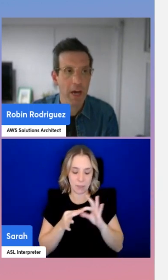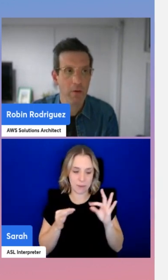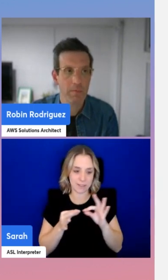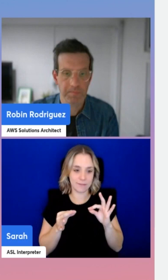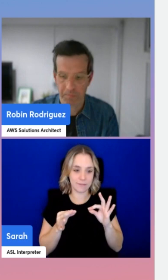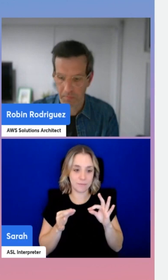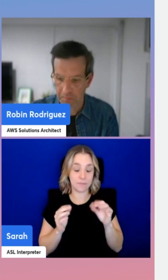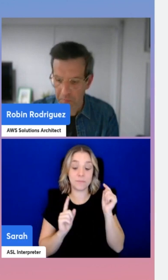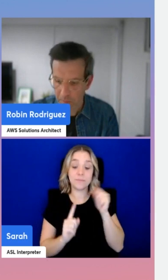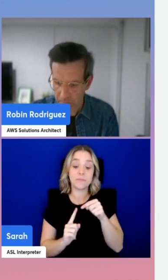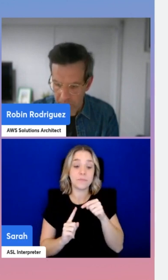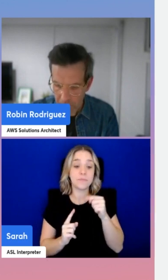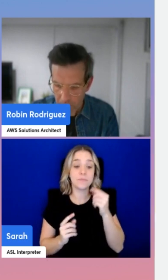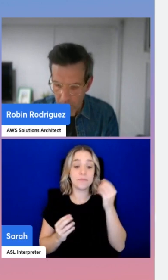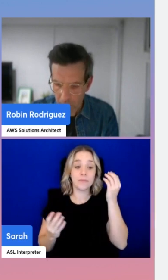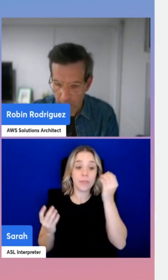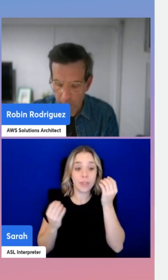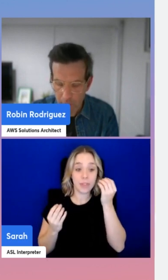thinking about